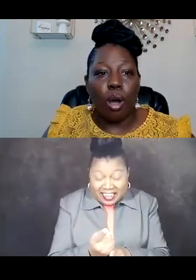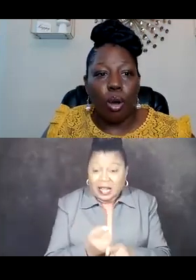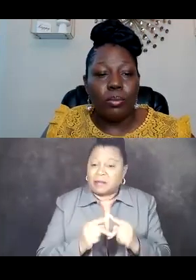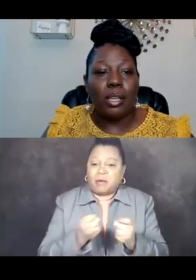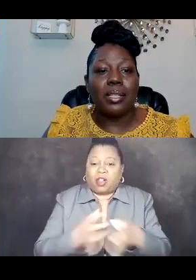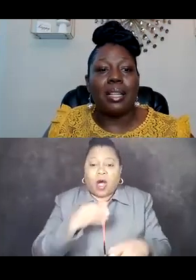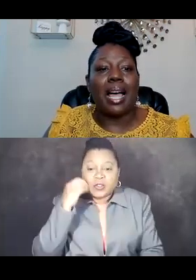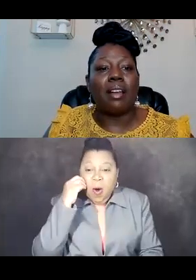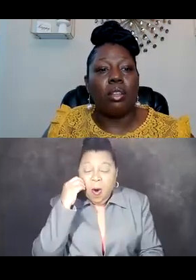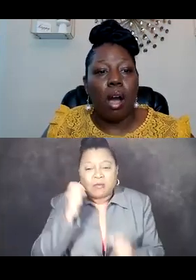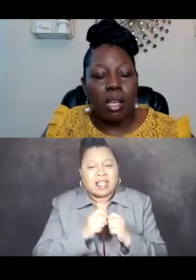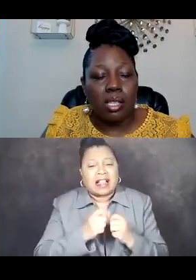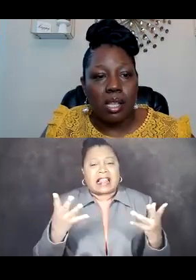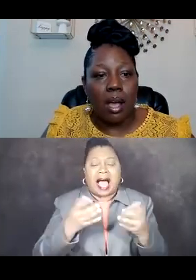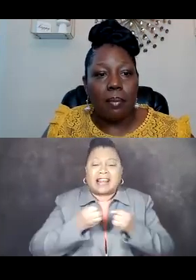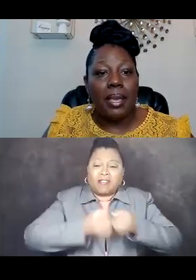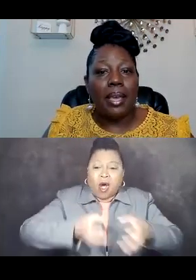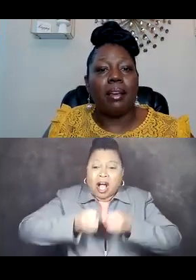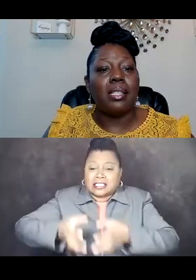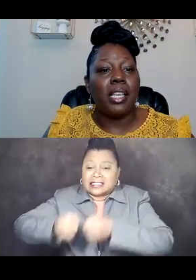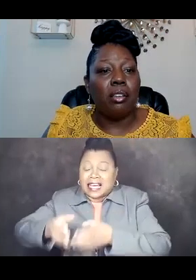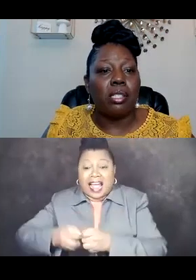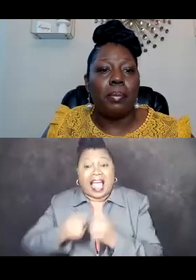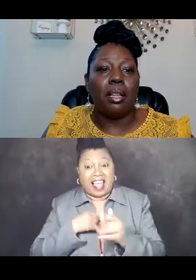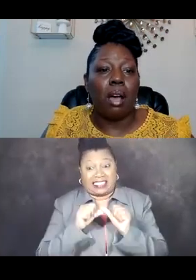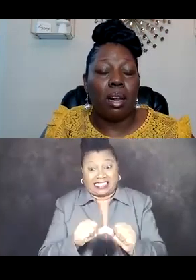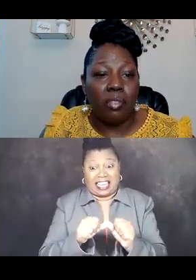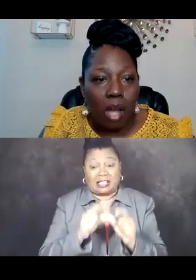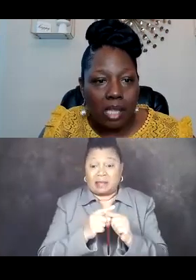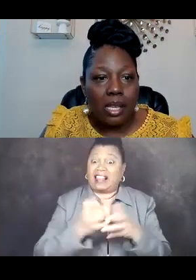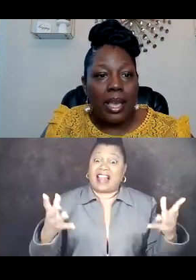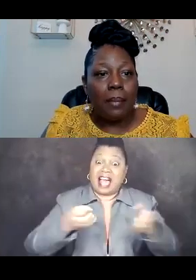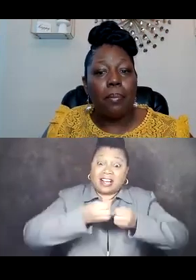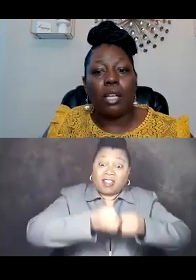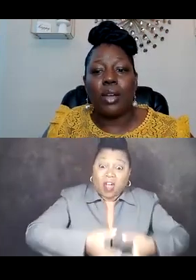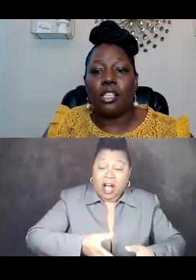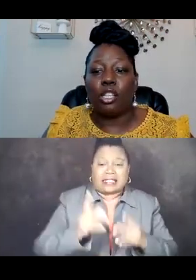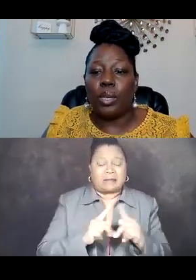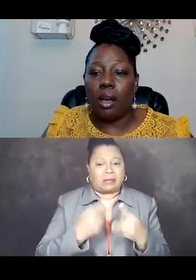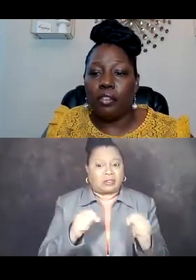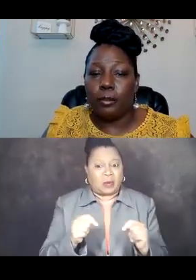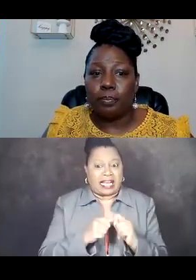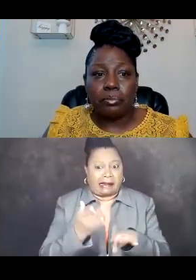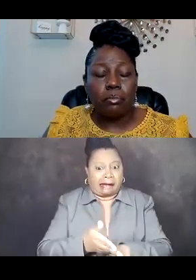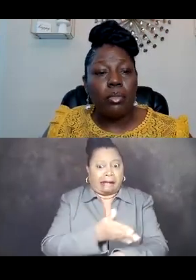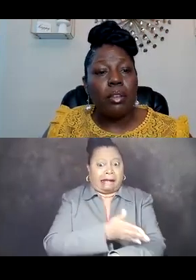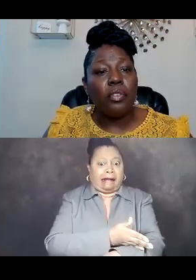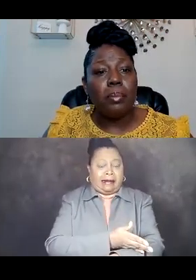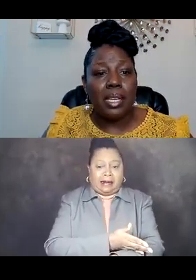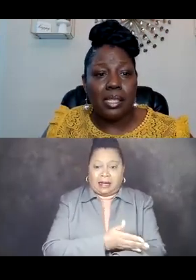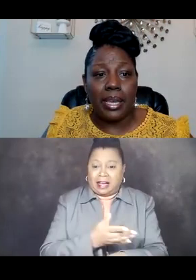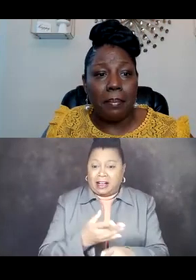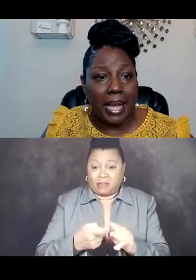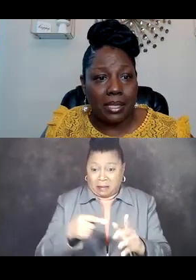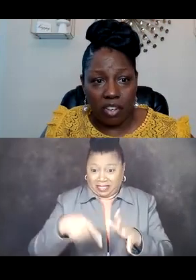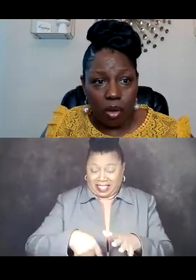lost homes. There was a lot of loss, and there continues to be a lot of loss, and people are trying to recover from